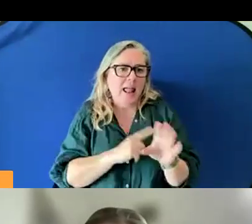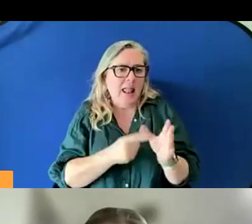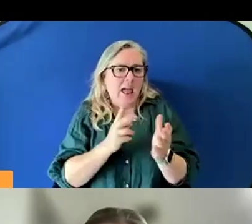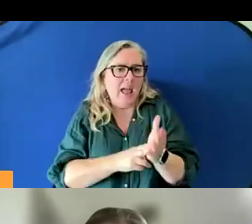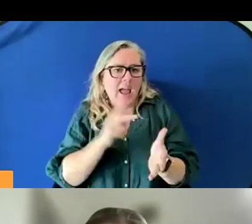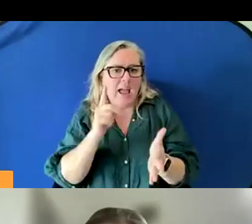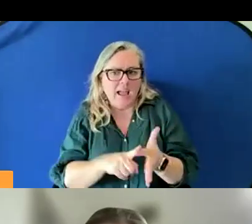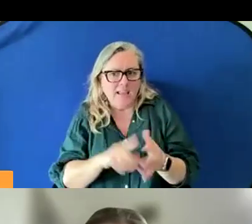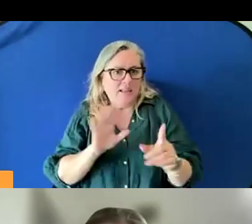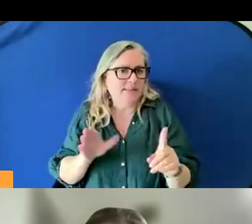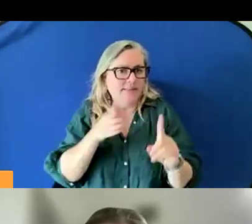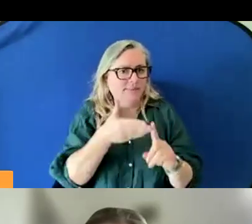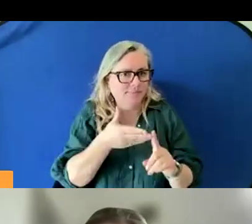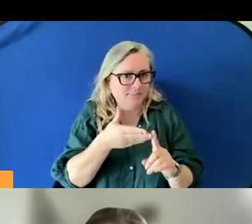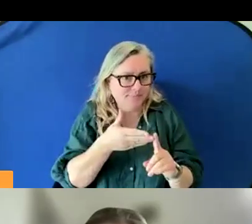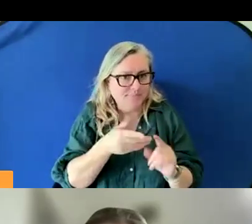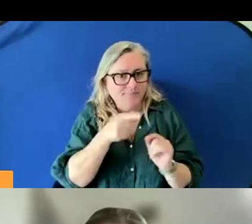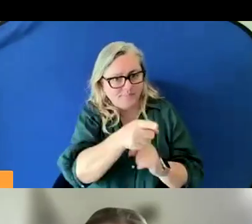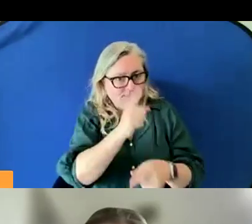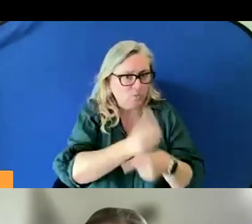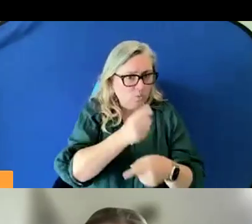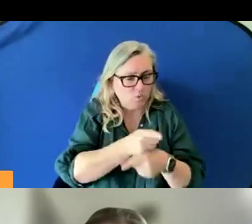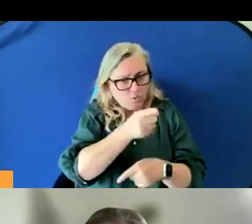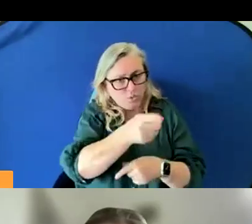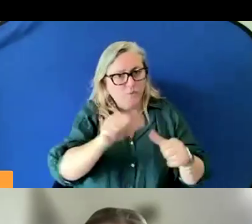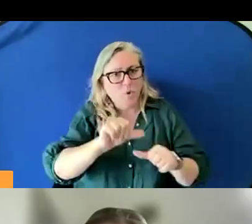I'll come back to you for the next question.